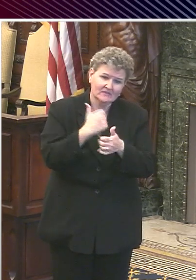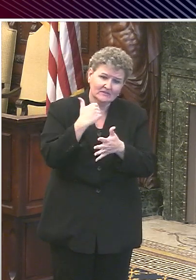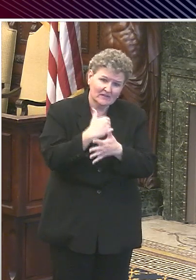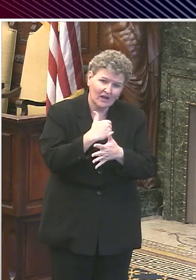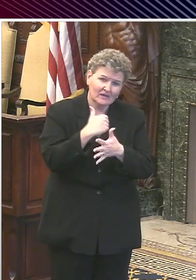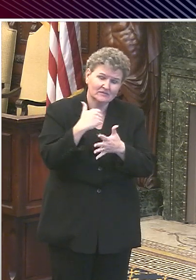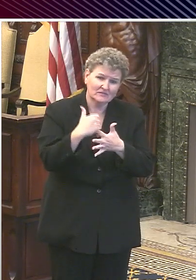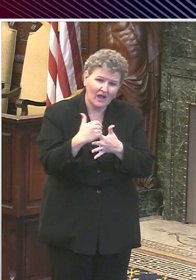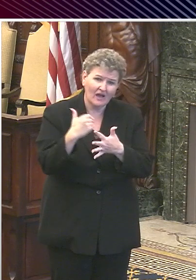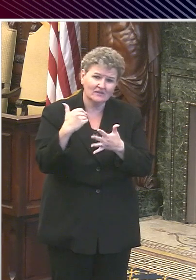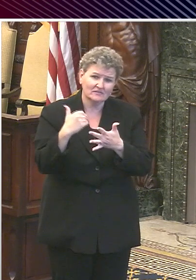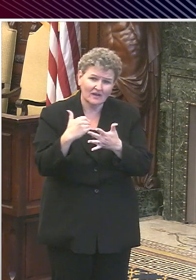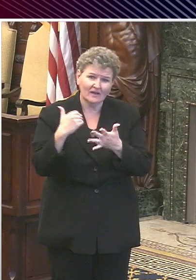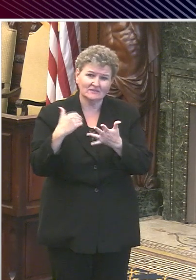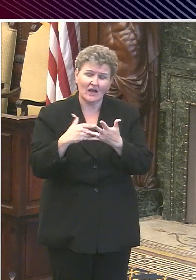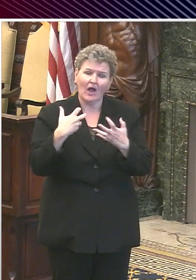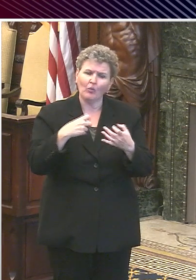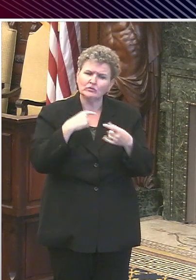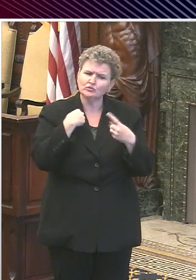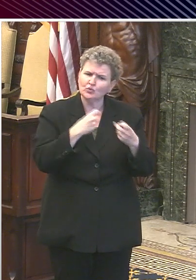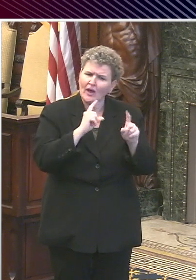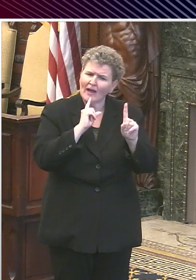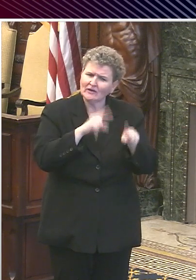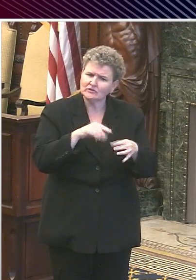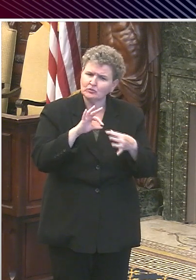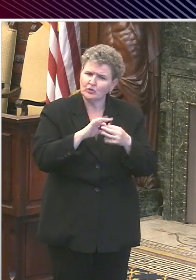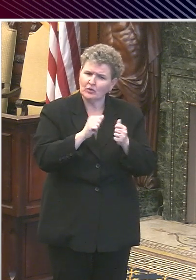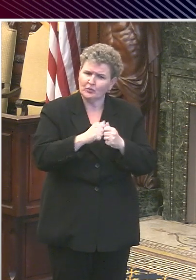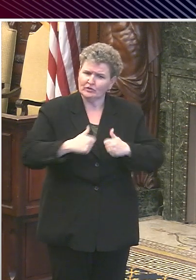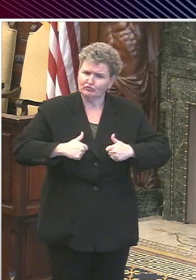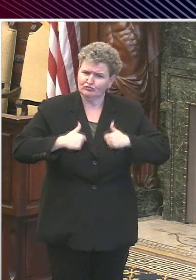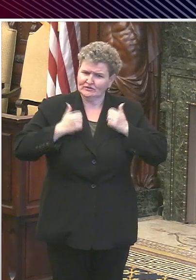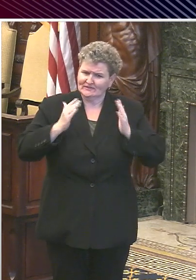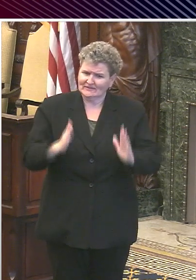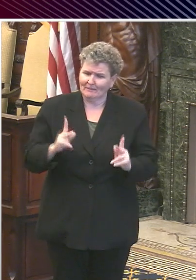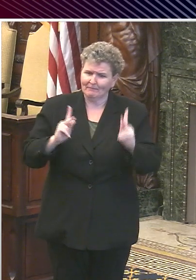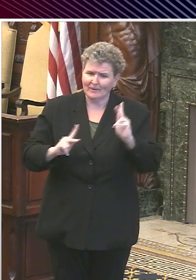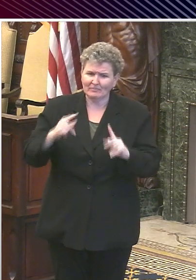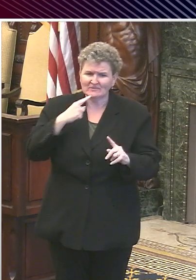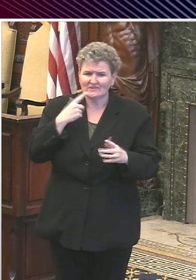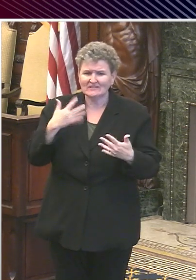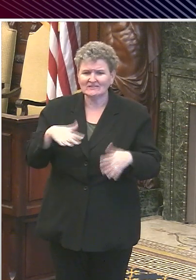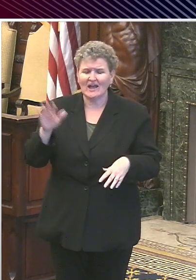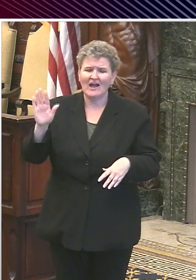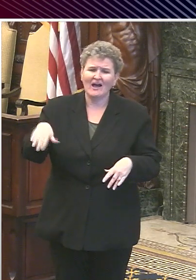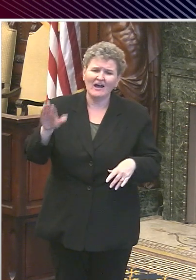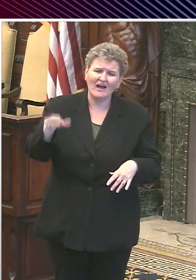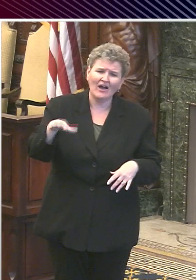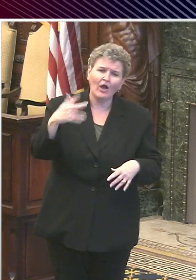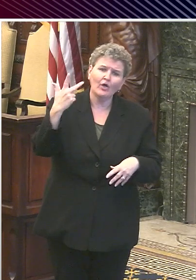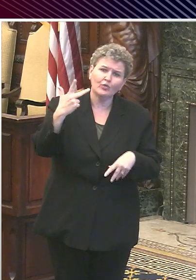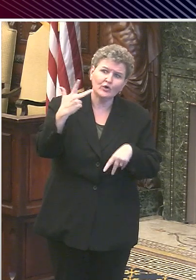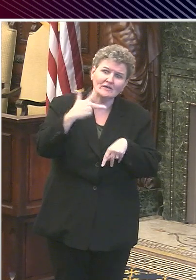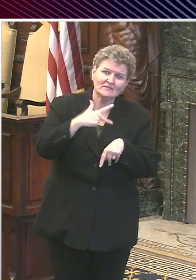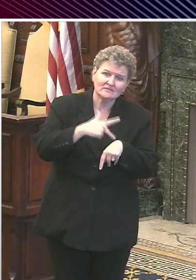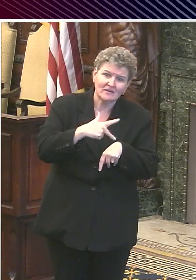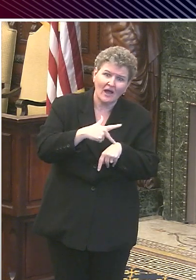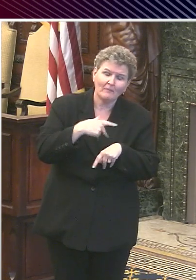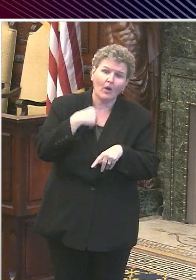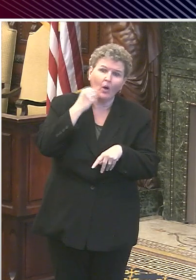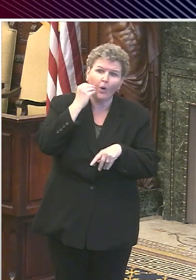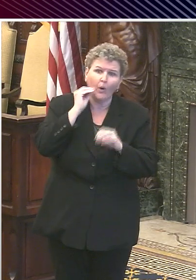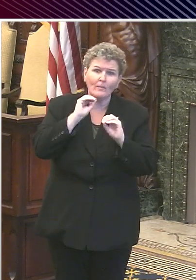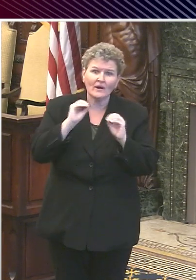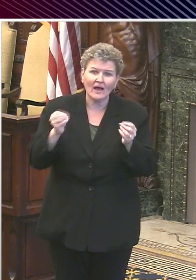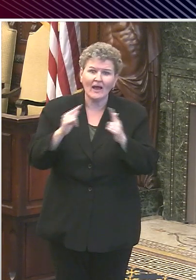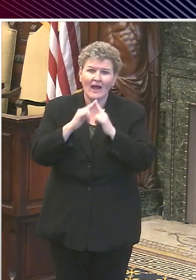an answer of what we tell residents and other interested parties who said, hey, this is the third time around that the homeless encampment has gotten